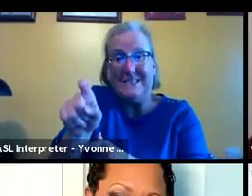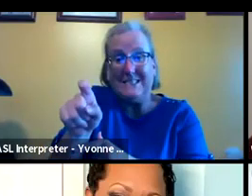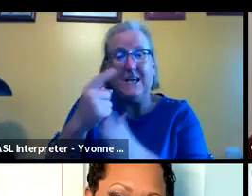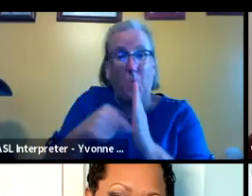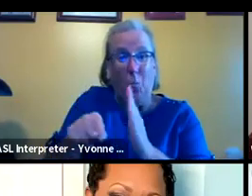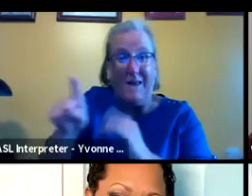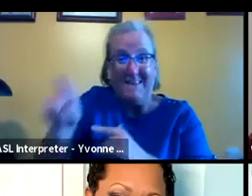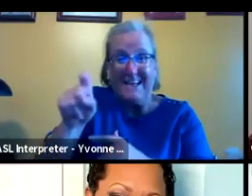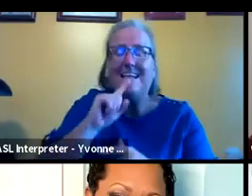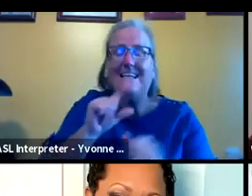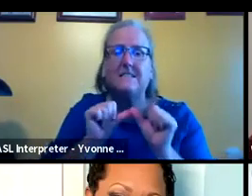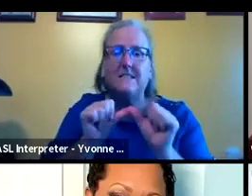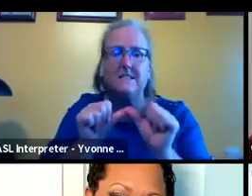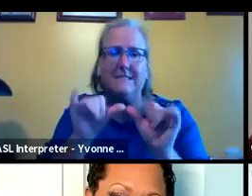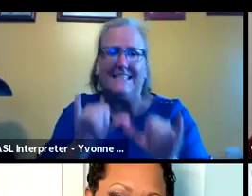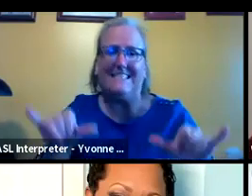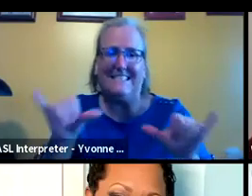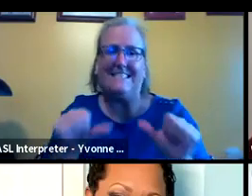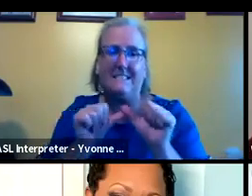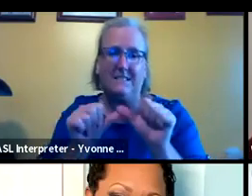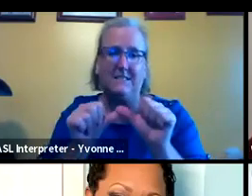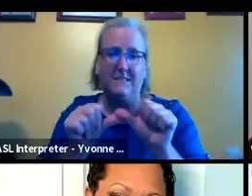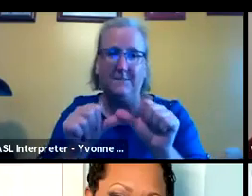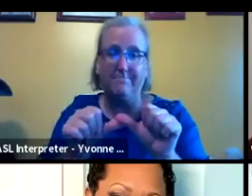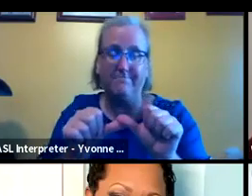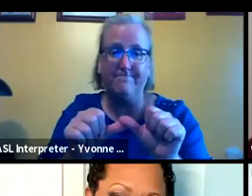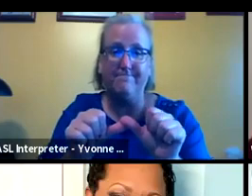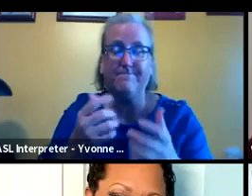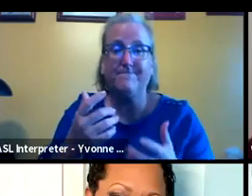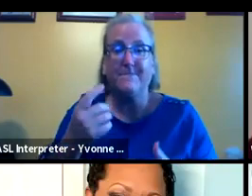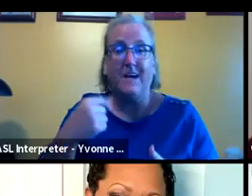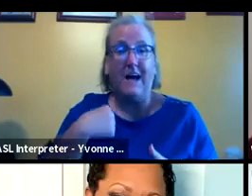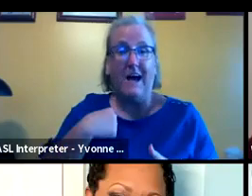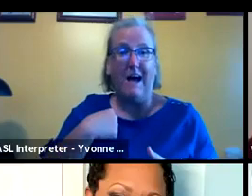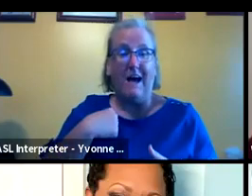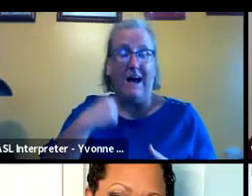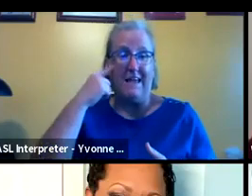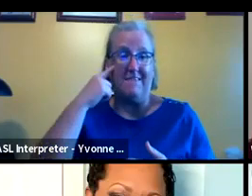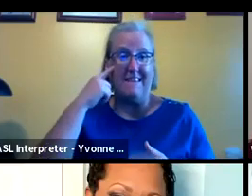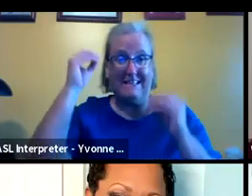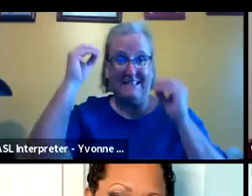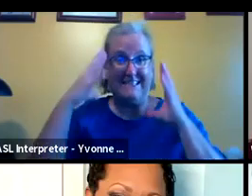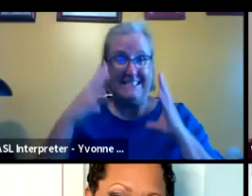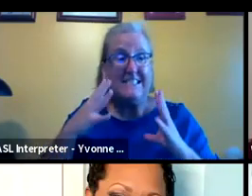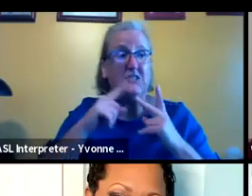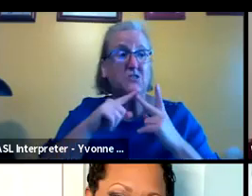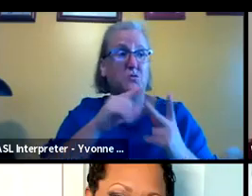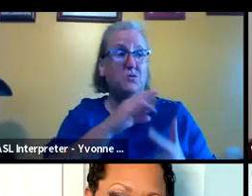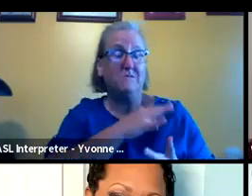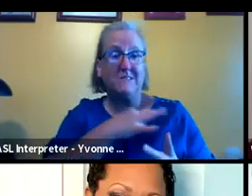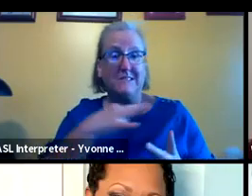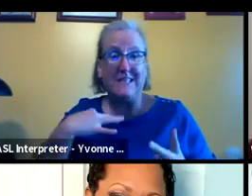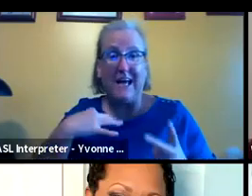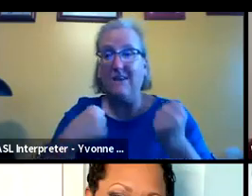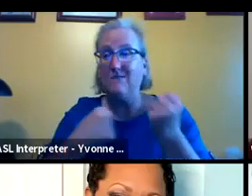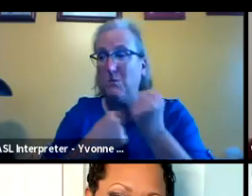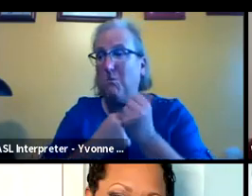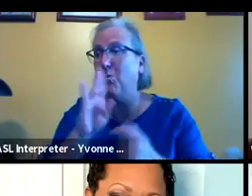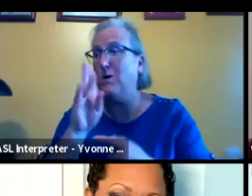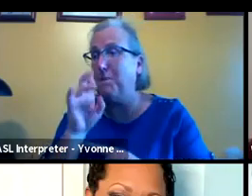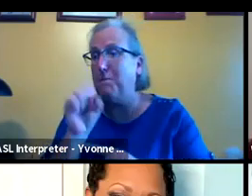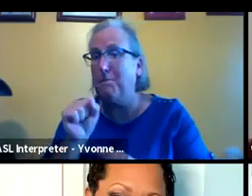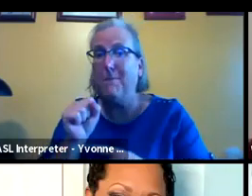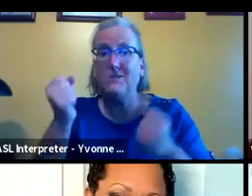is consistency. I do not believe that the teachers, support staff, bus drivers,